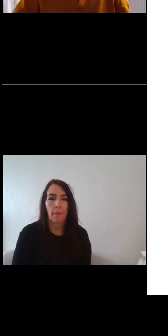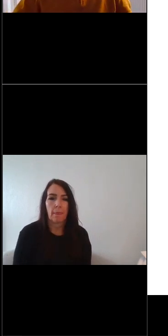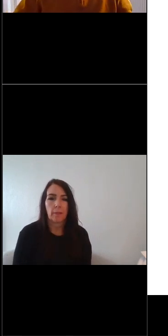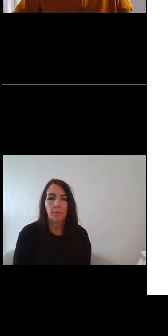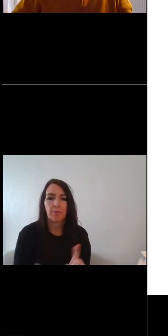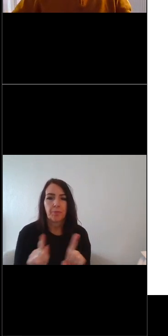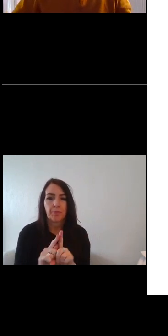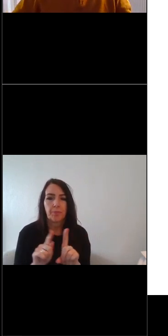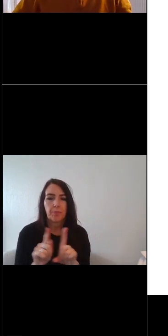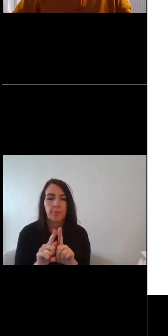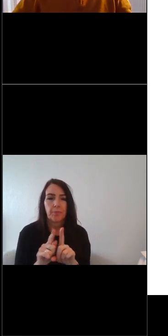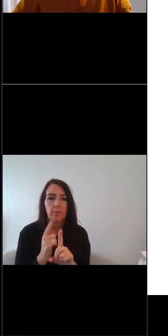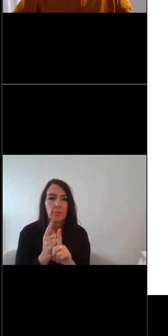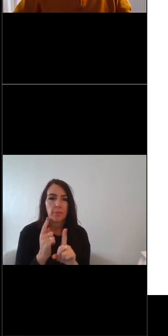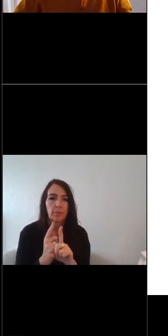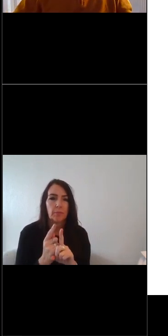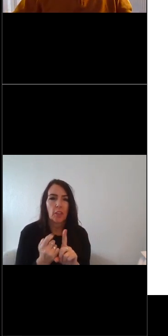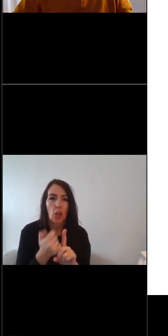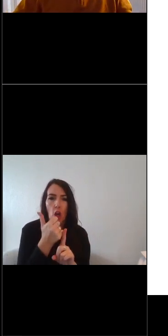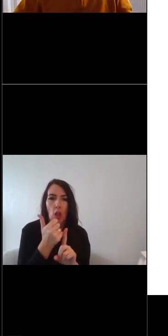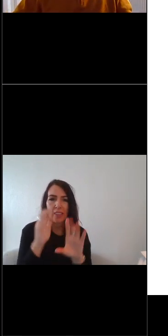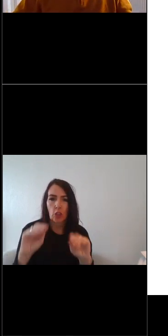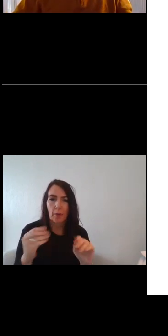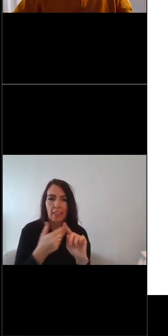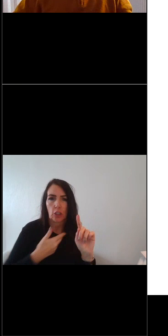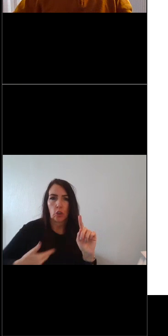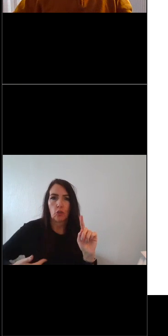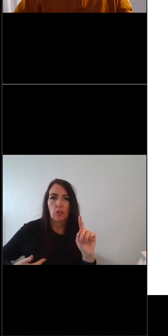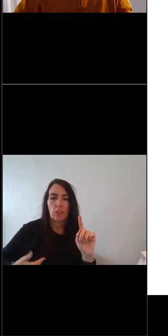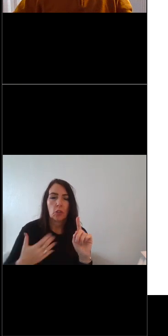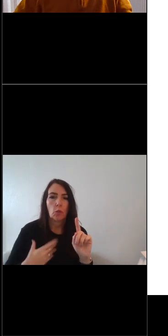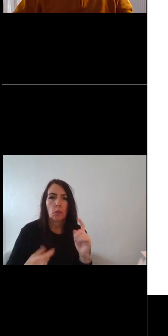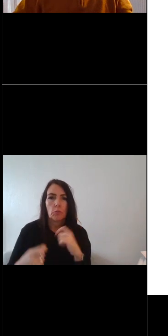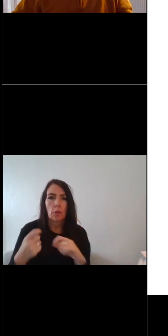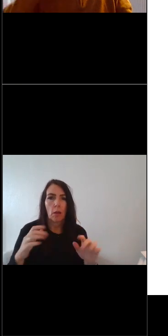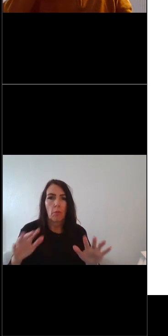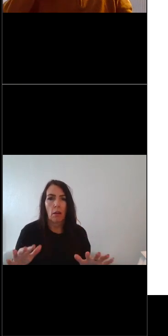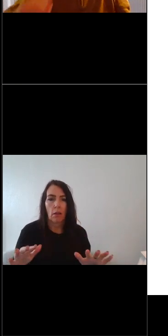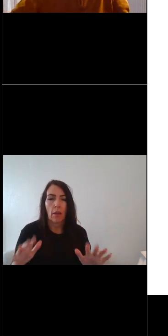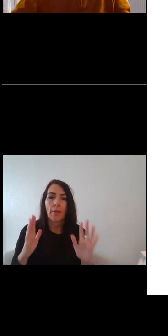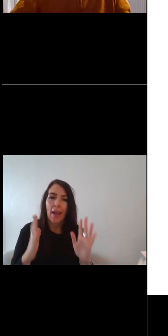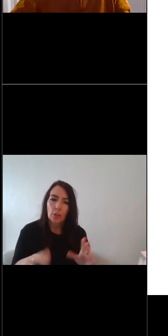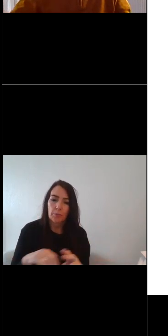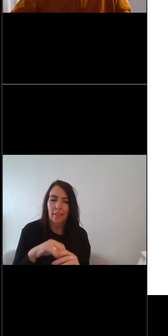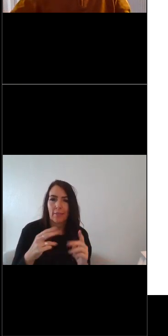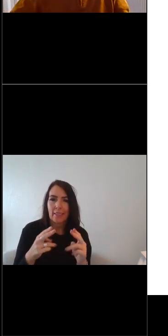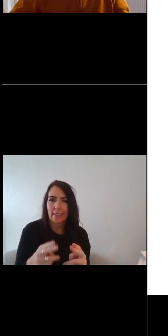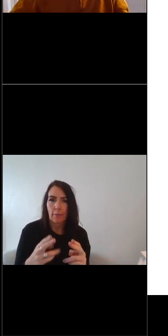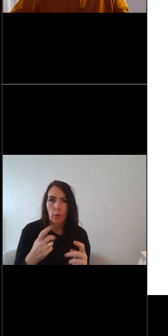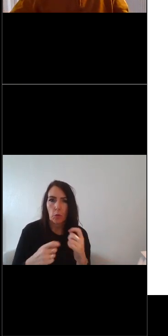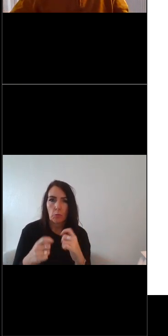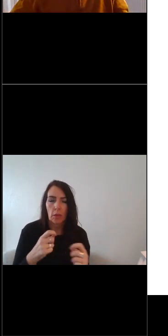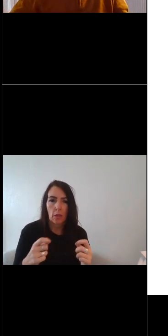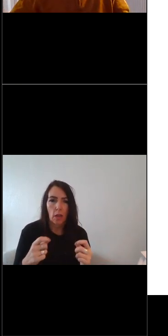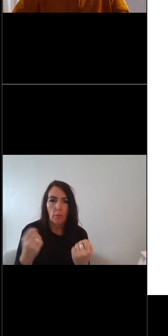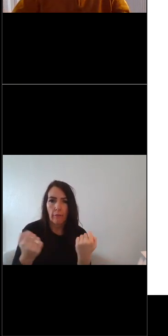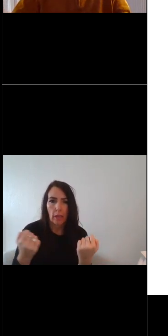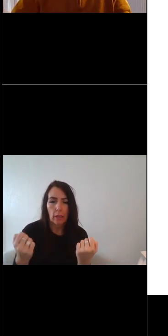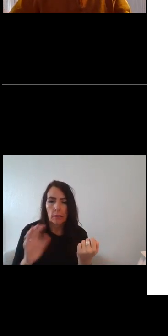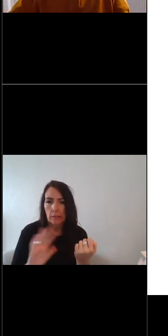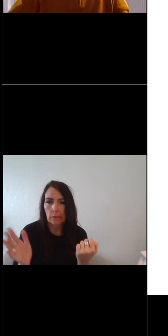Also, talked about early termination insurance. You don't want to be left, that needs to be part of the scheme because you don't want to be left with unwanted vehicles from